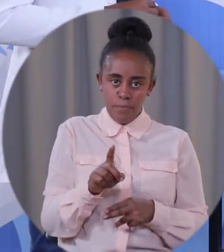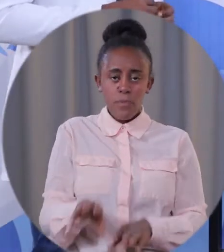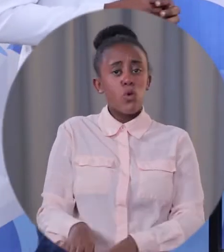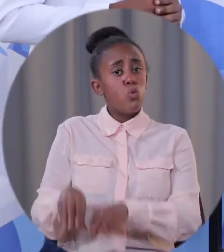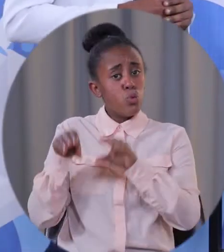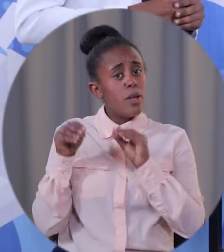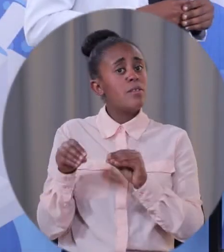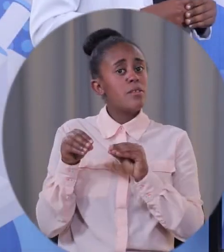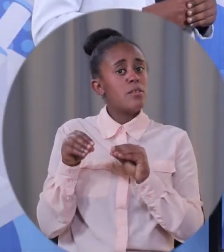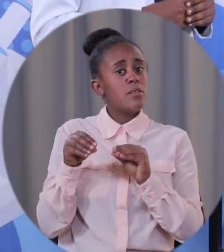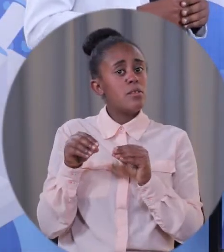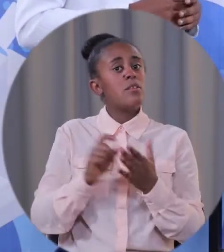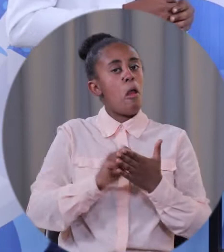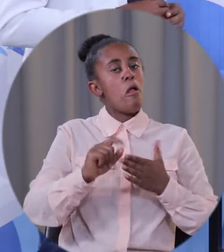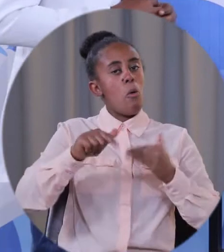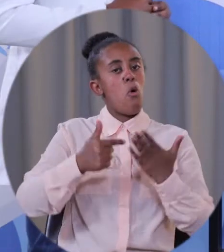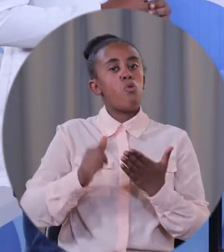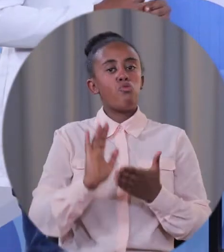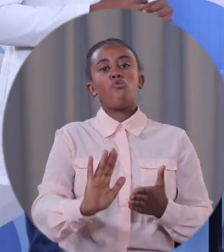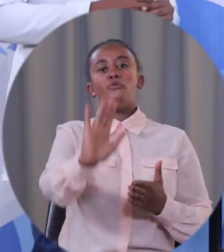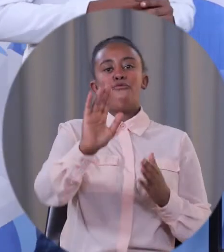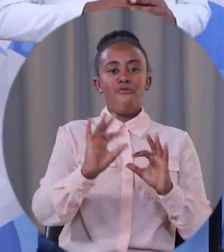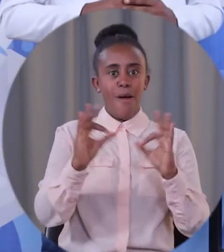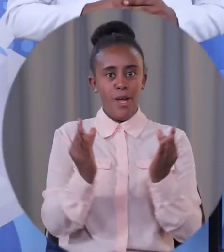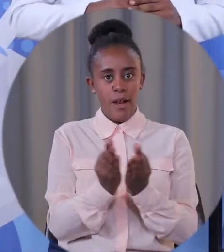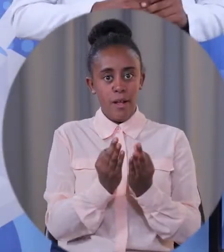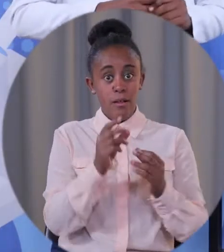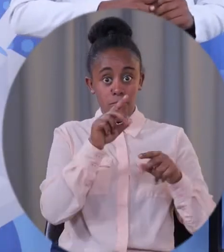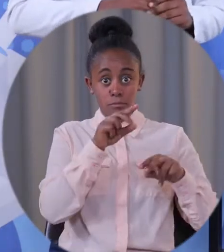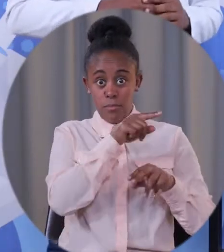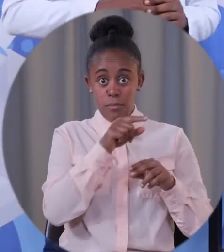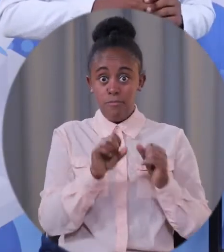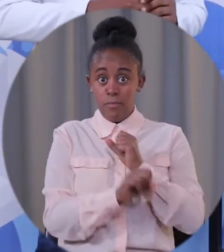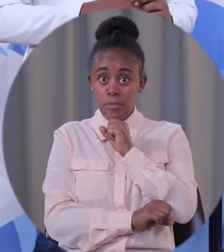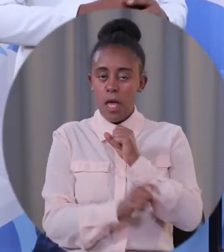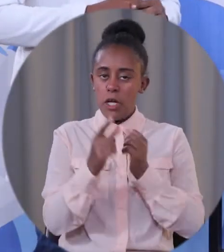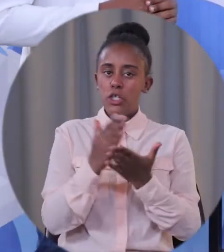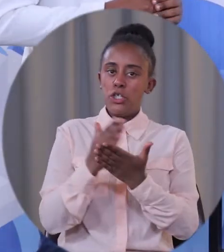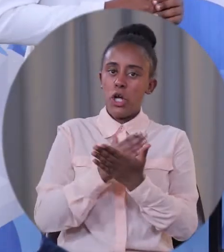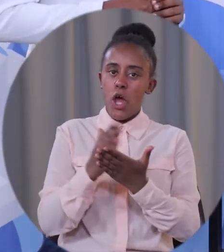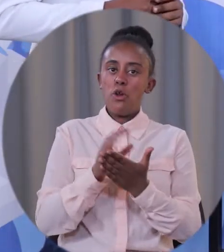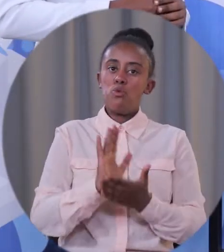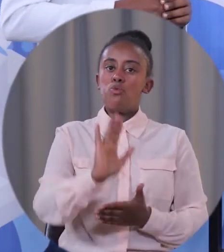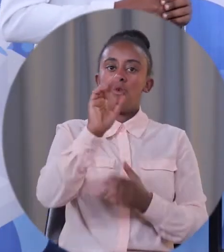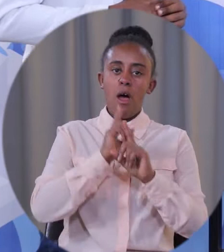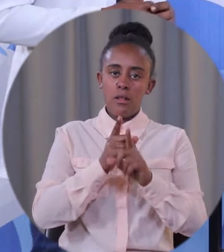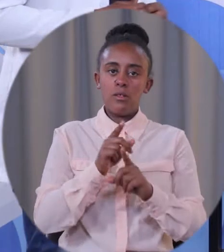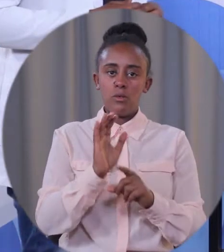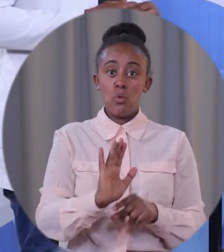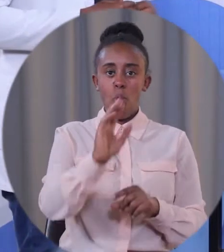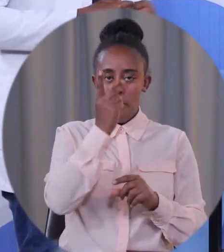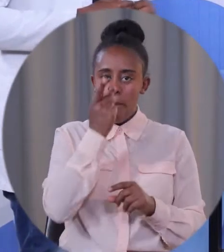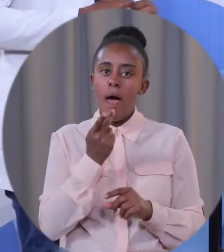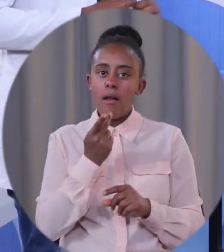Students, write about your family, depend on those questions, and share your answer to your